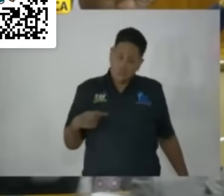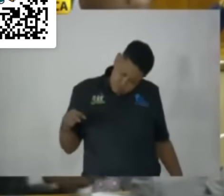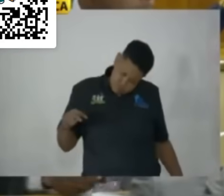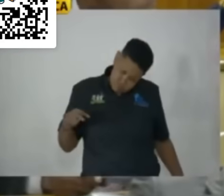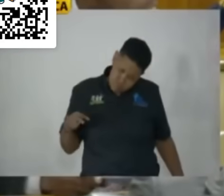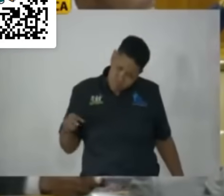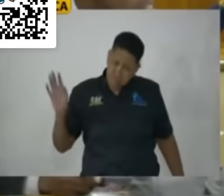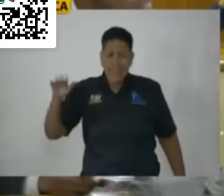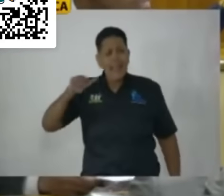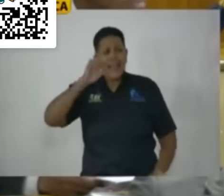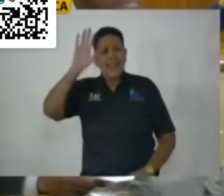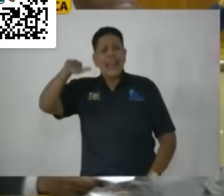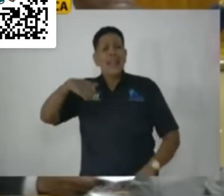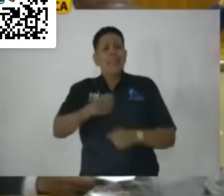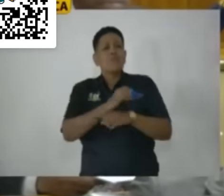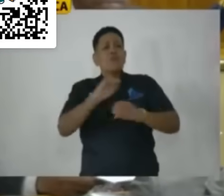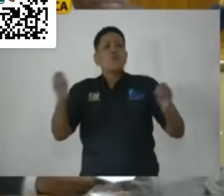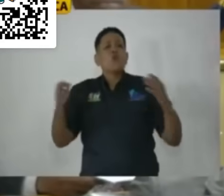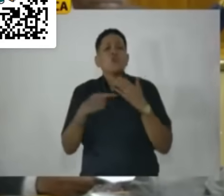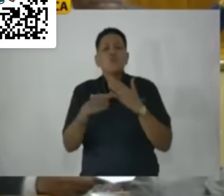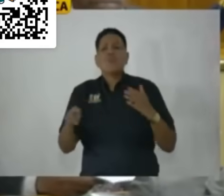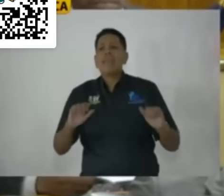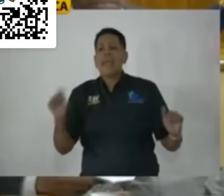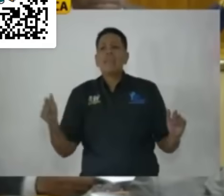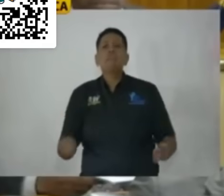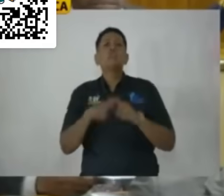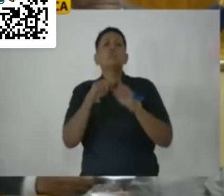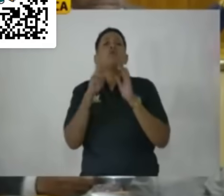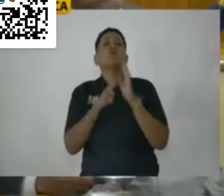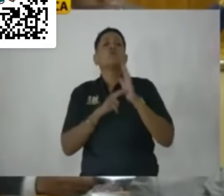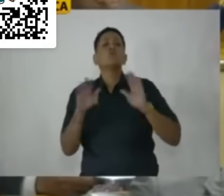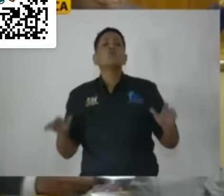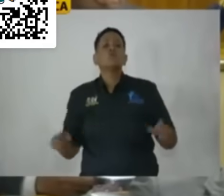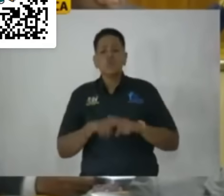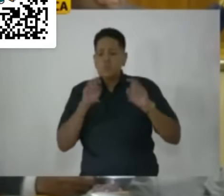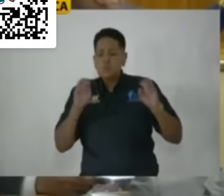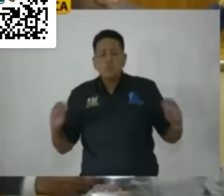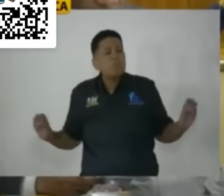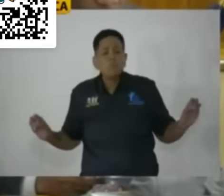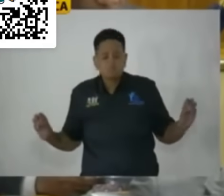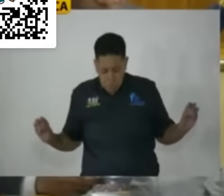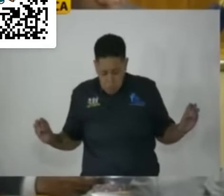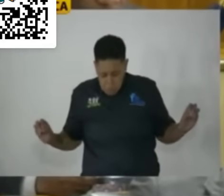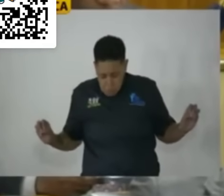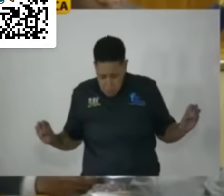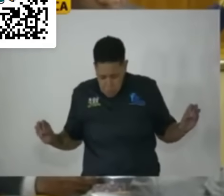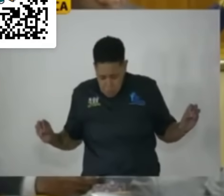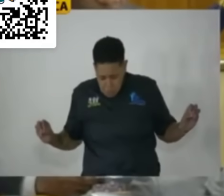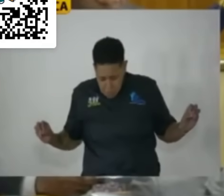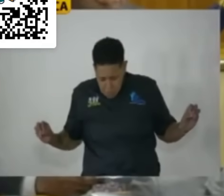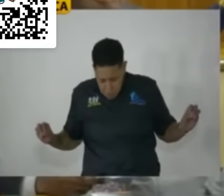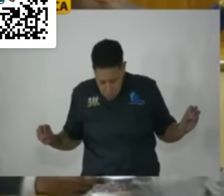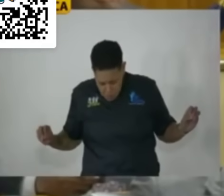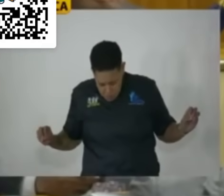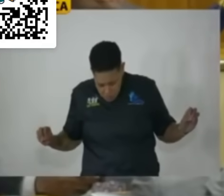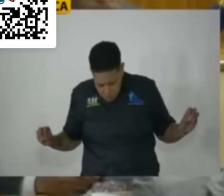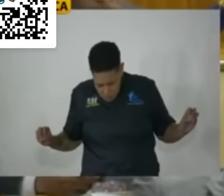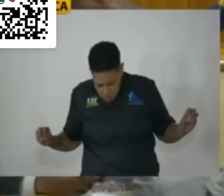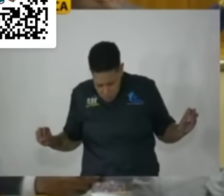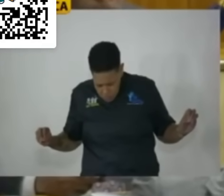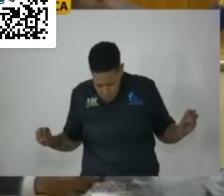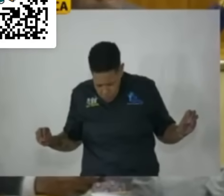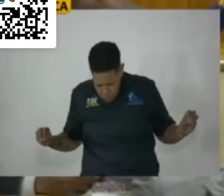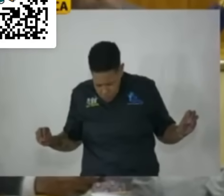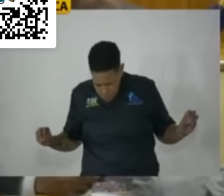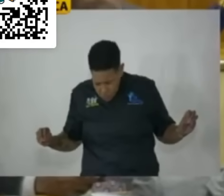did not make any reference to any suspension of the standing orders. There was a suspension of the standing orders to enable the